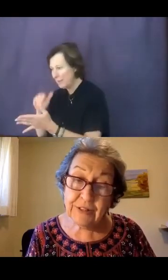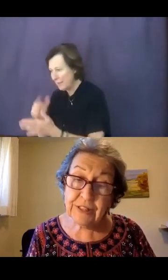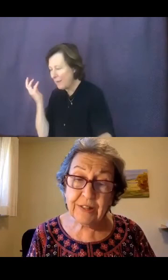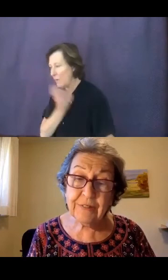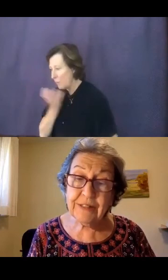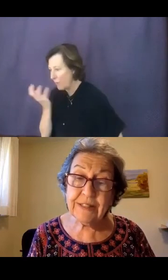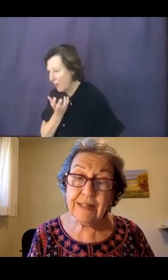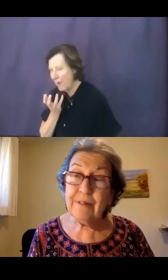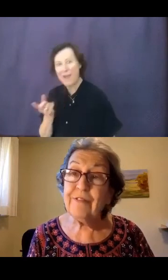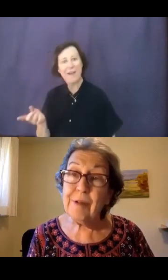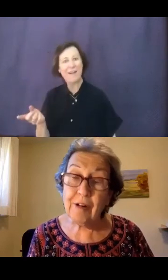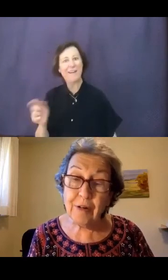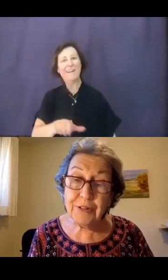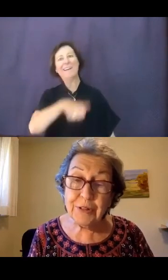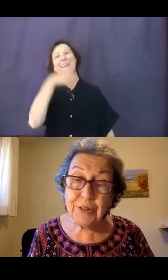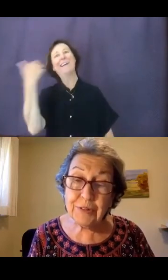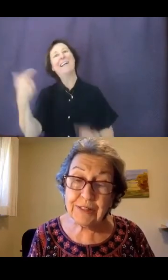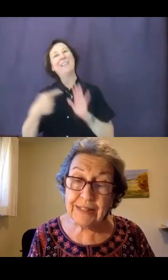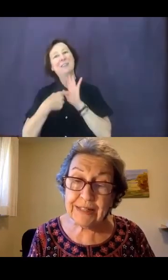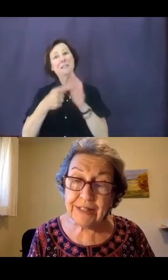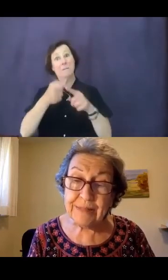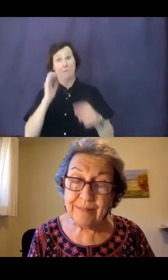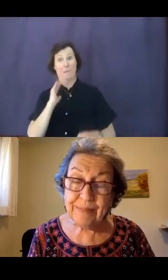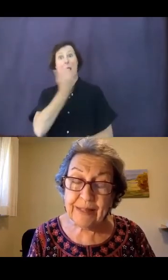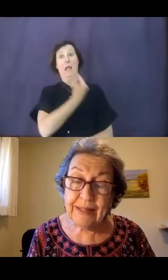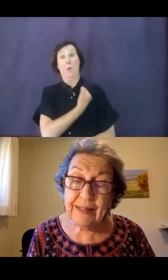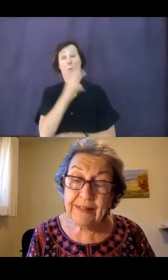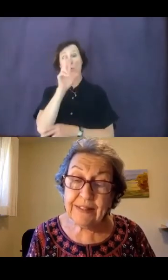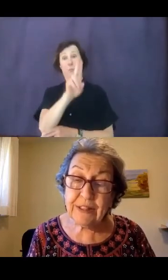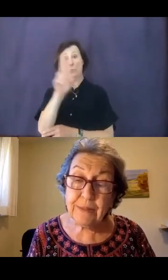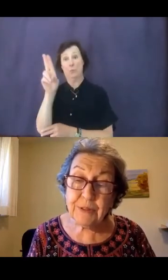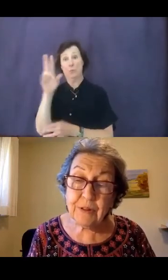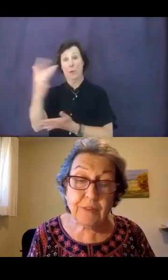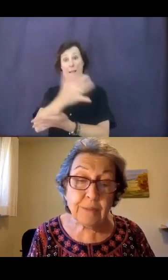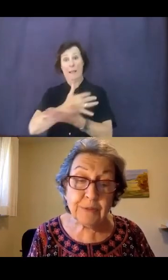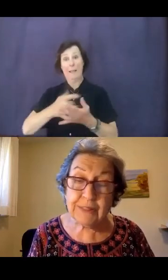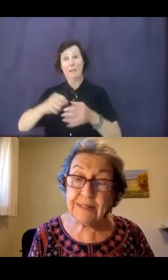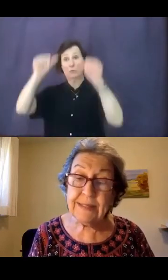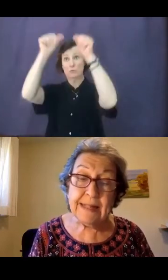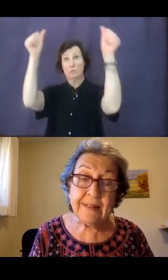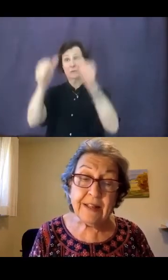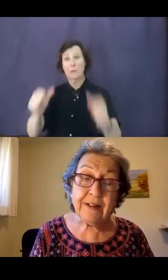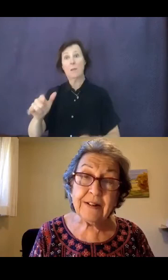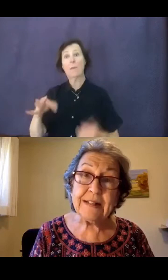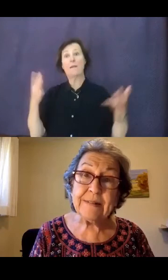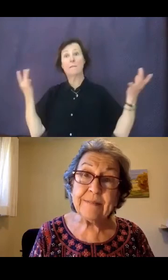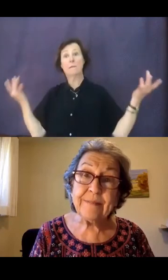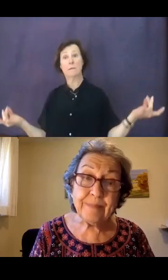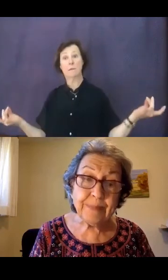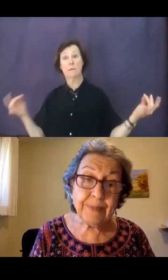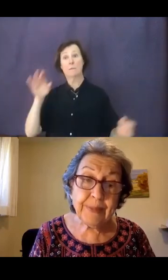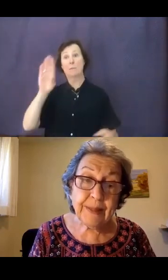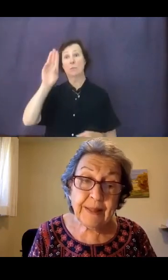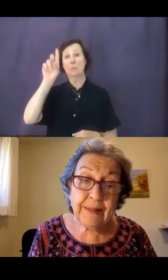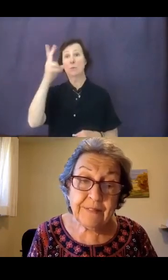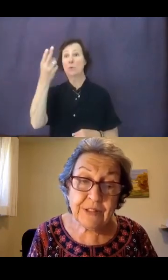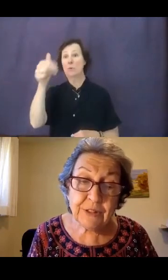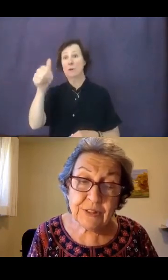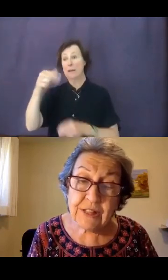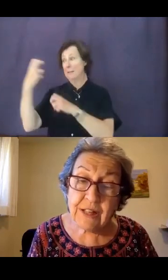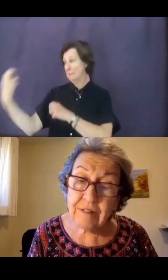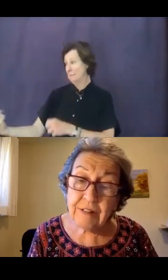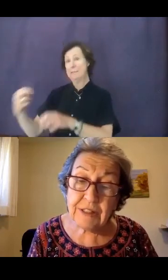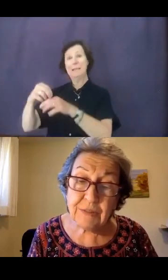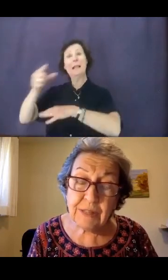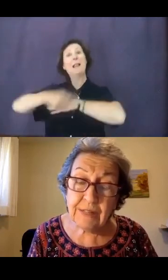Here's another example from our own UU collection. The sculpture of the Buddha sitting in the garden. Visitors